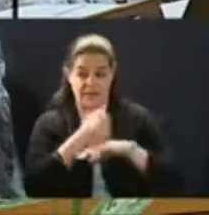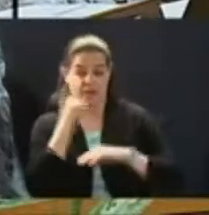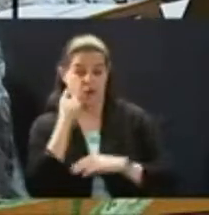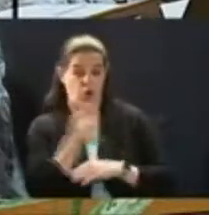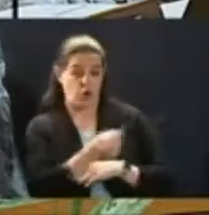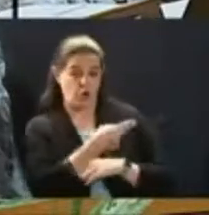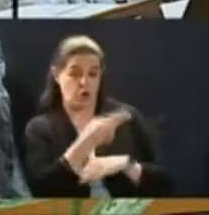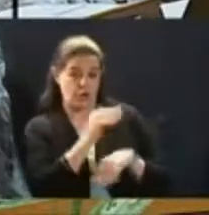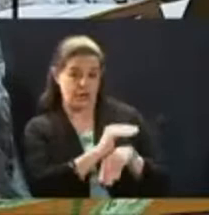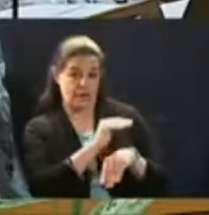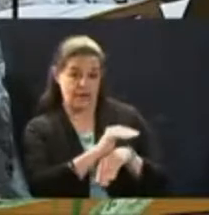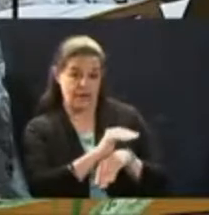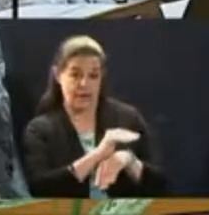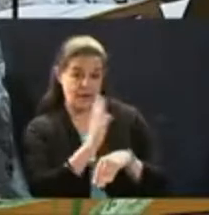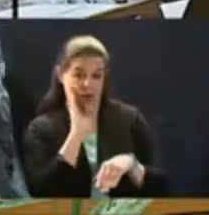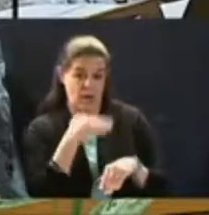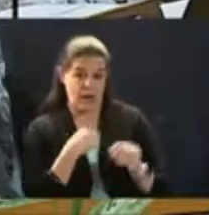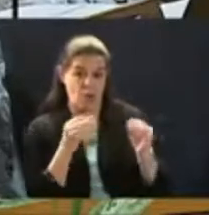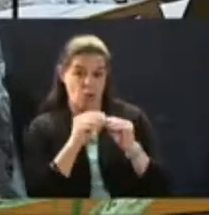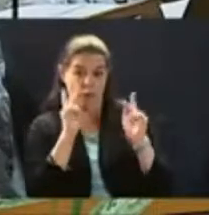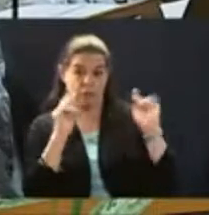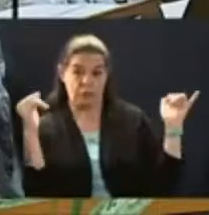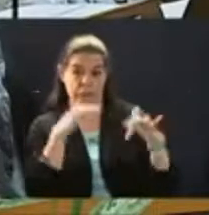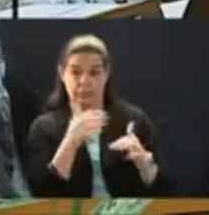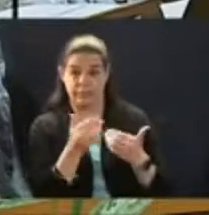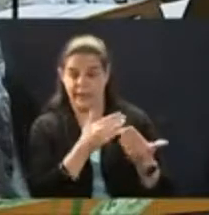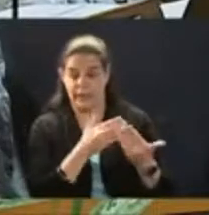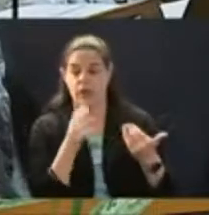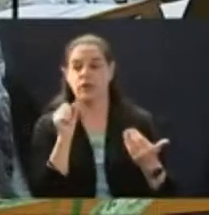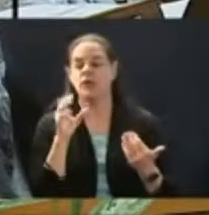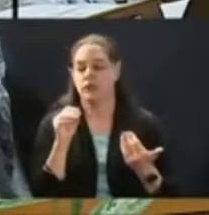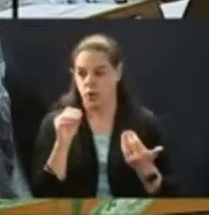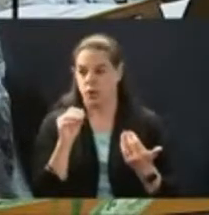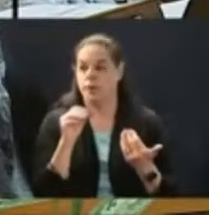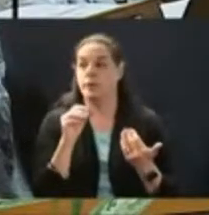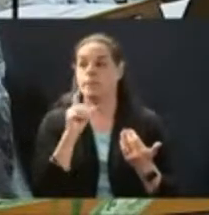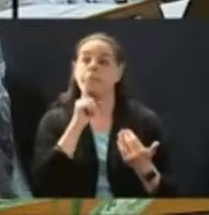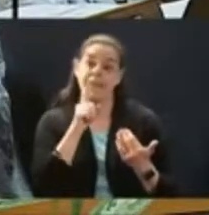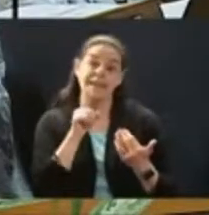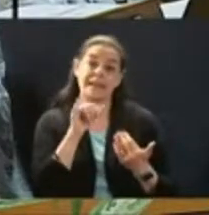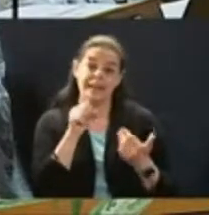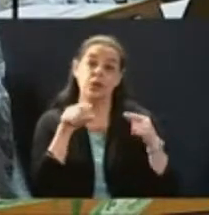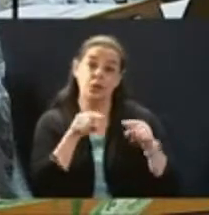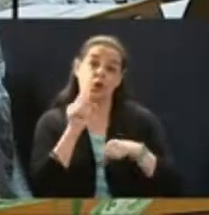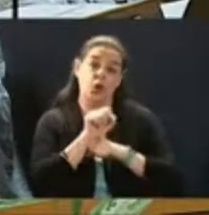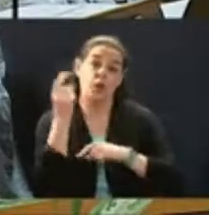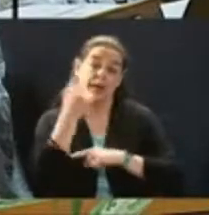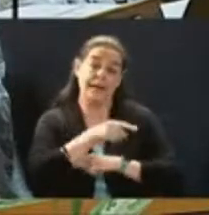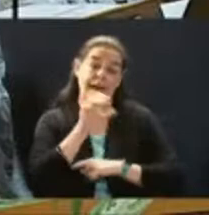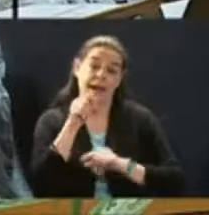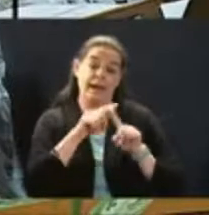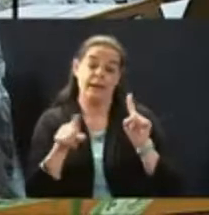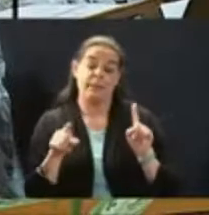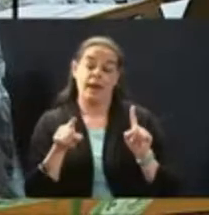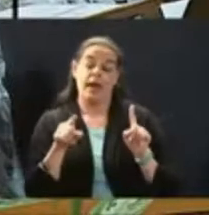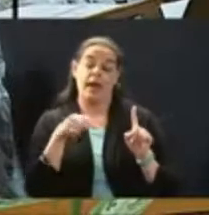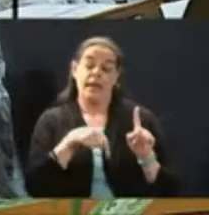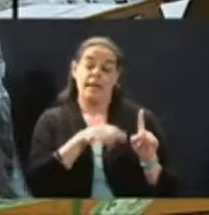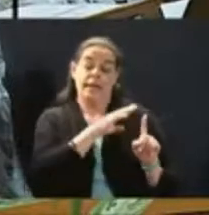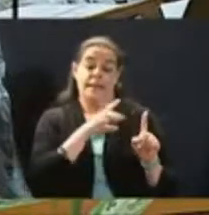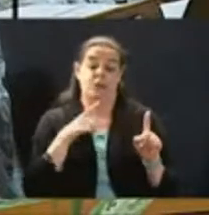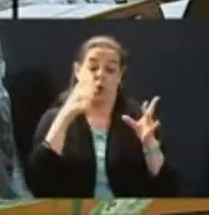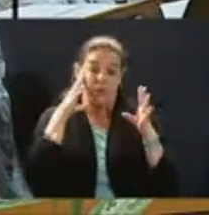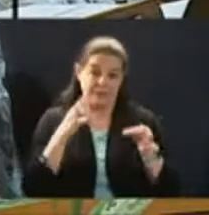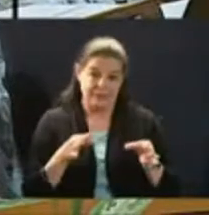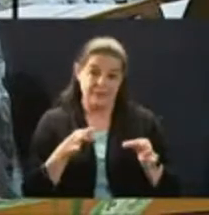that we would have, better attendance anyway. So it is certainly during the workday, but it's up to this board to carry out the